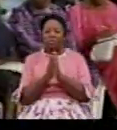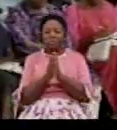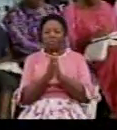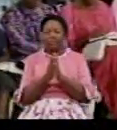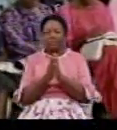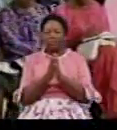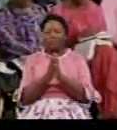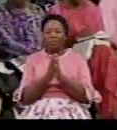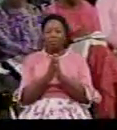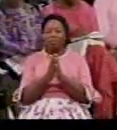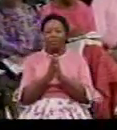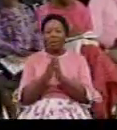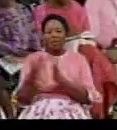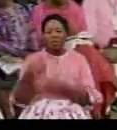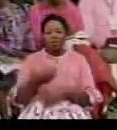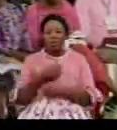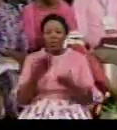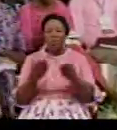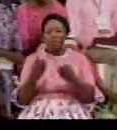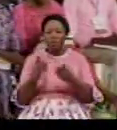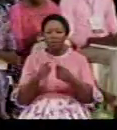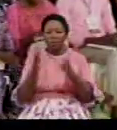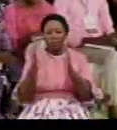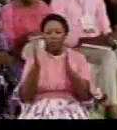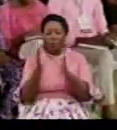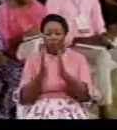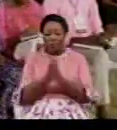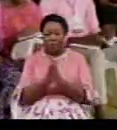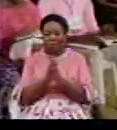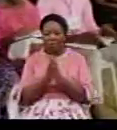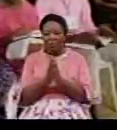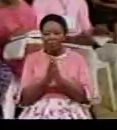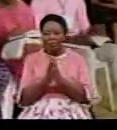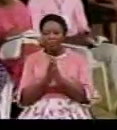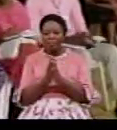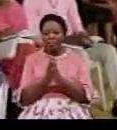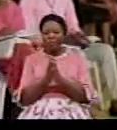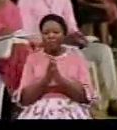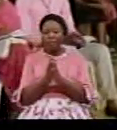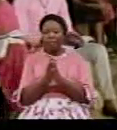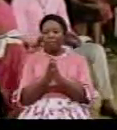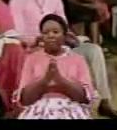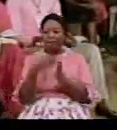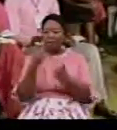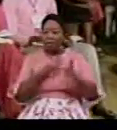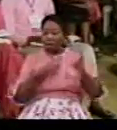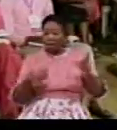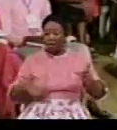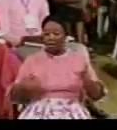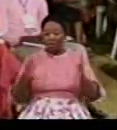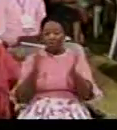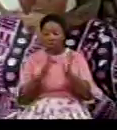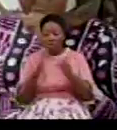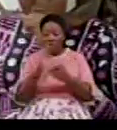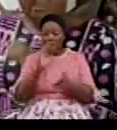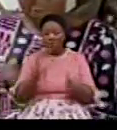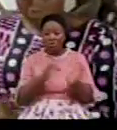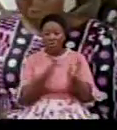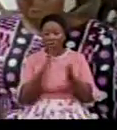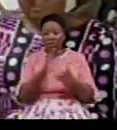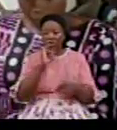hand up, I'm praying for you. Father, in the name of Jesus, I pray